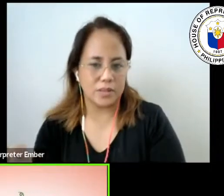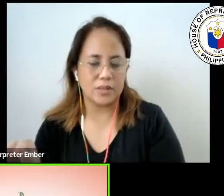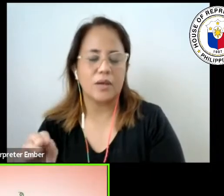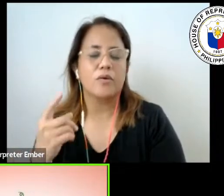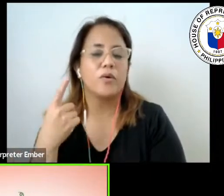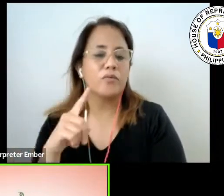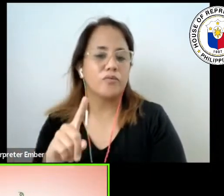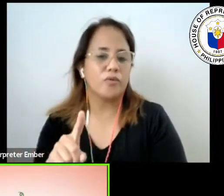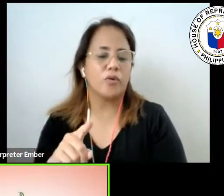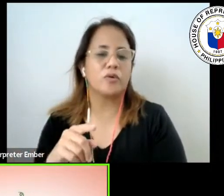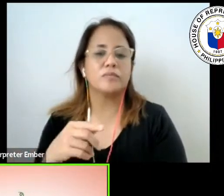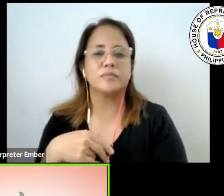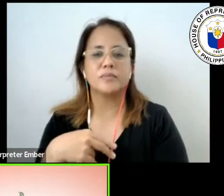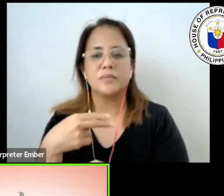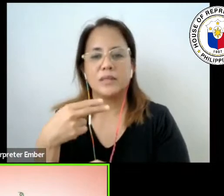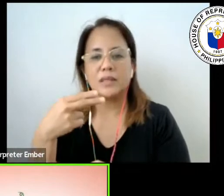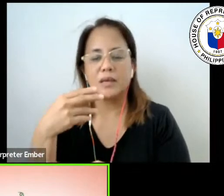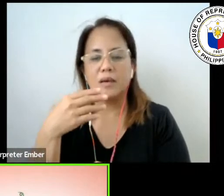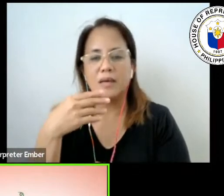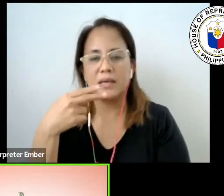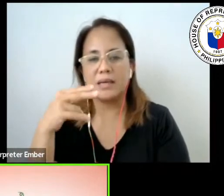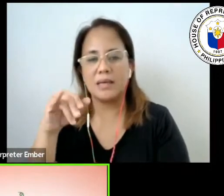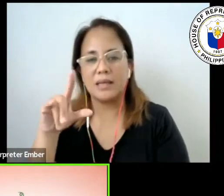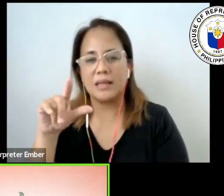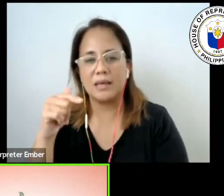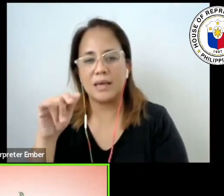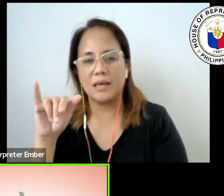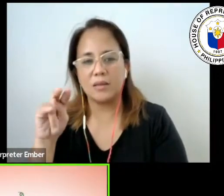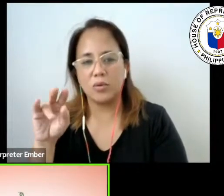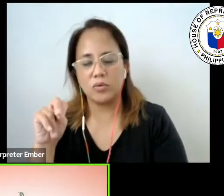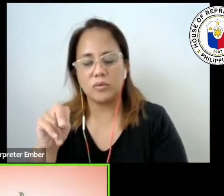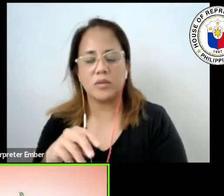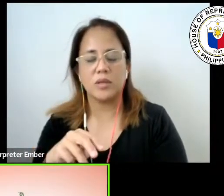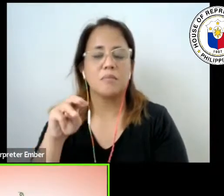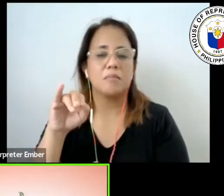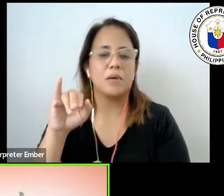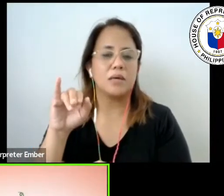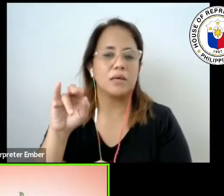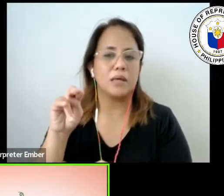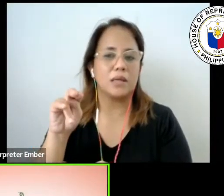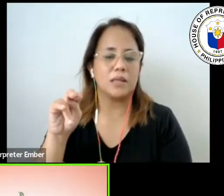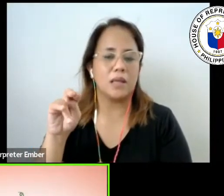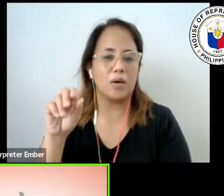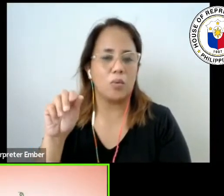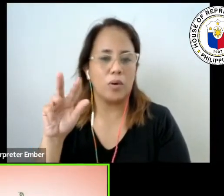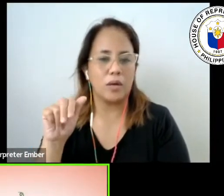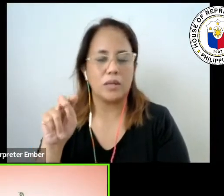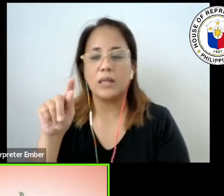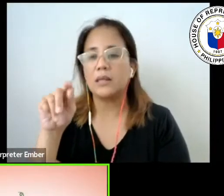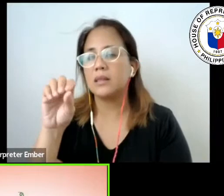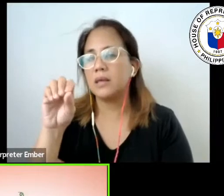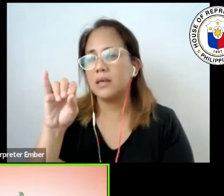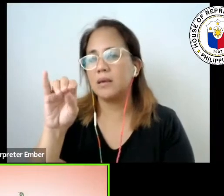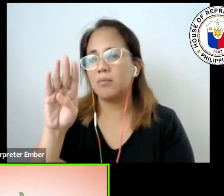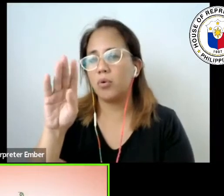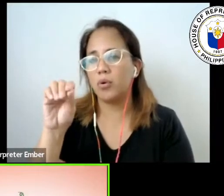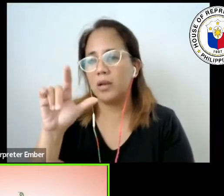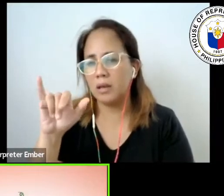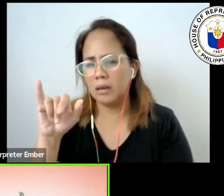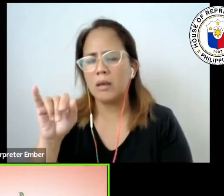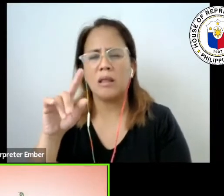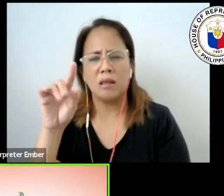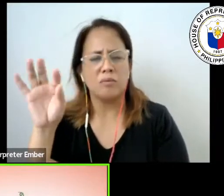for the Hiligaynon, and then for Maguindanaoan, 65%, Tivoli, 39%. So these